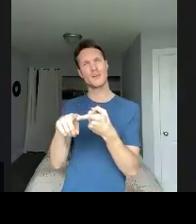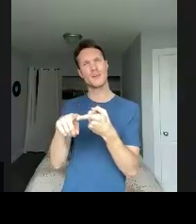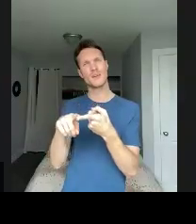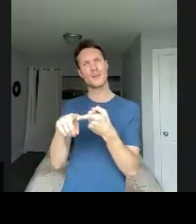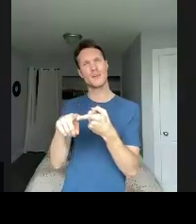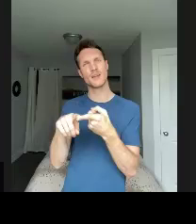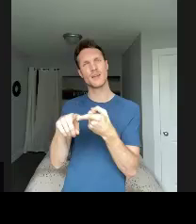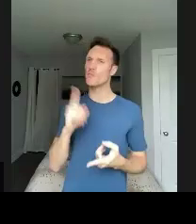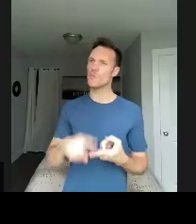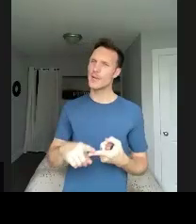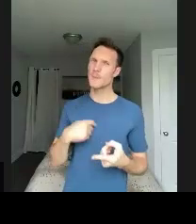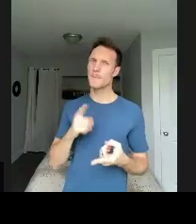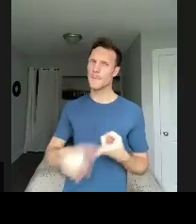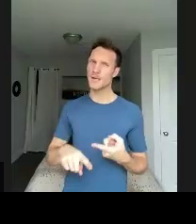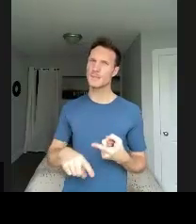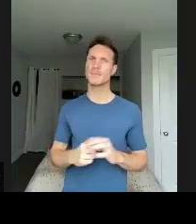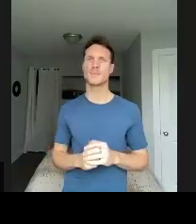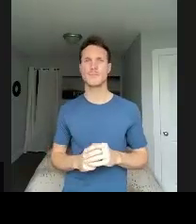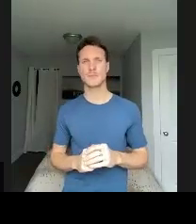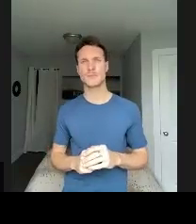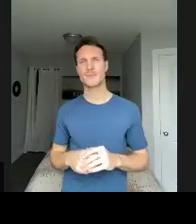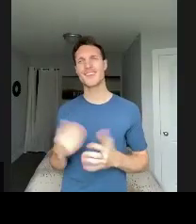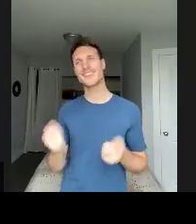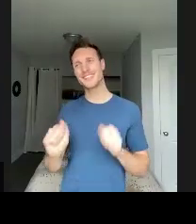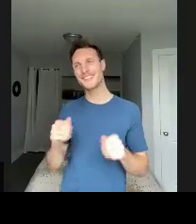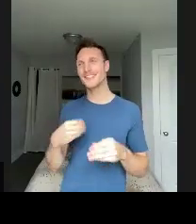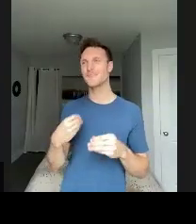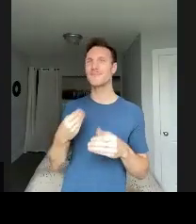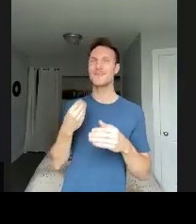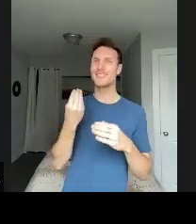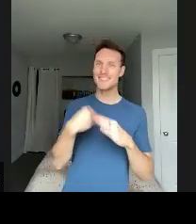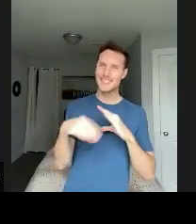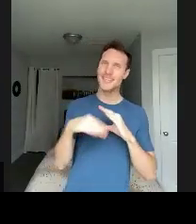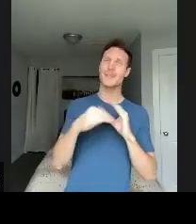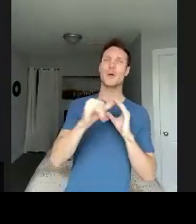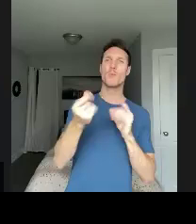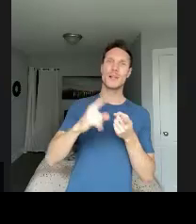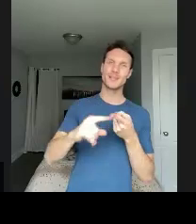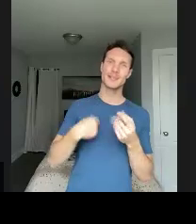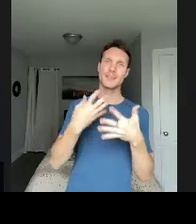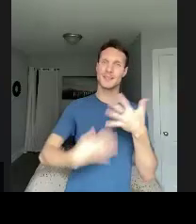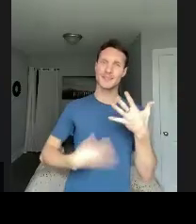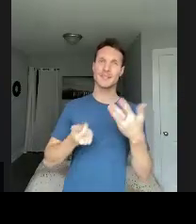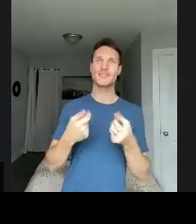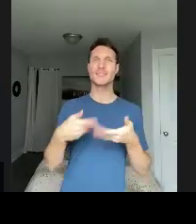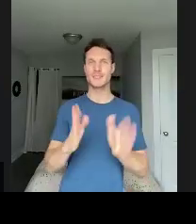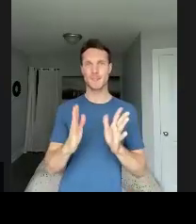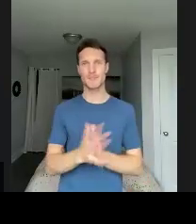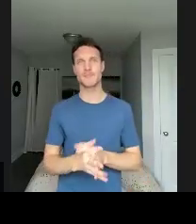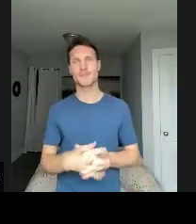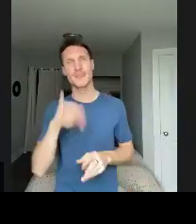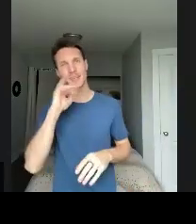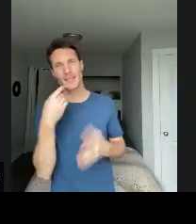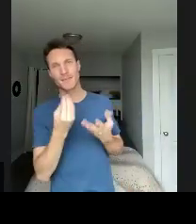can send that email when the rates are posted to the listserv if that's helpful for everyone in case they miss it. If